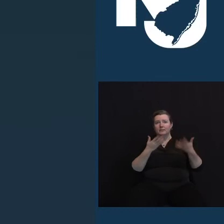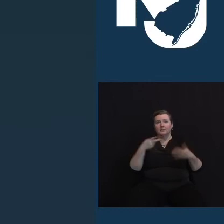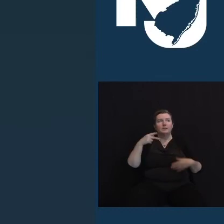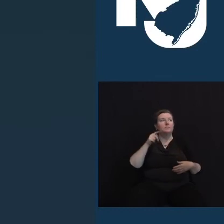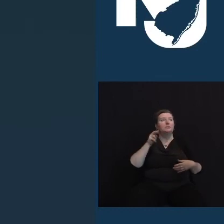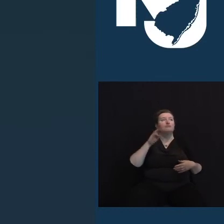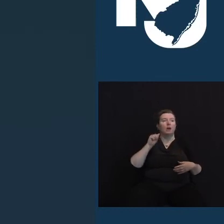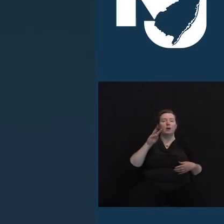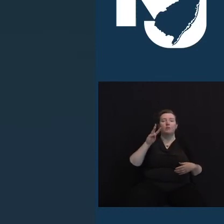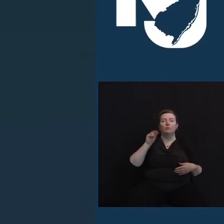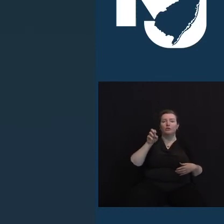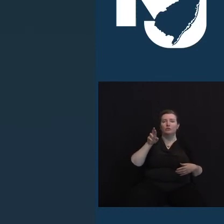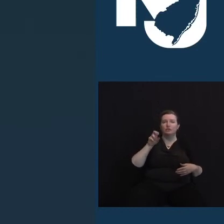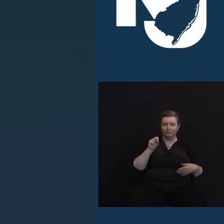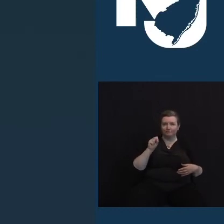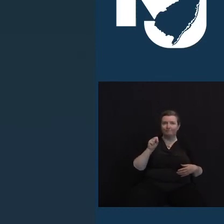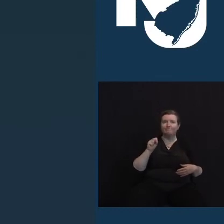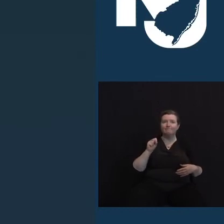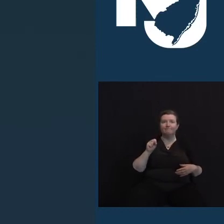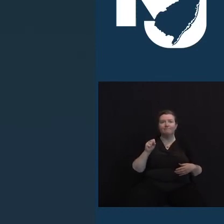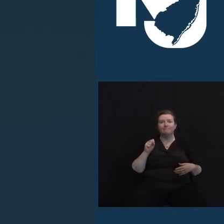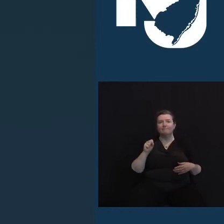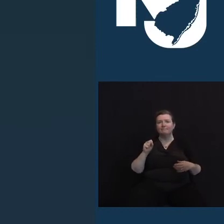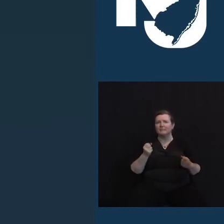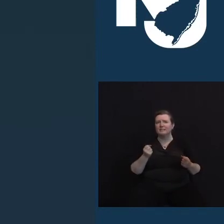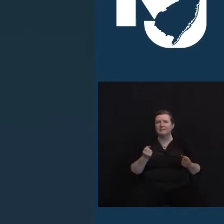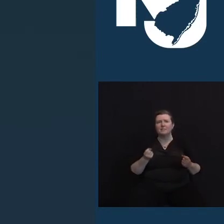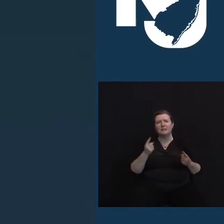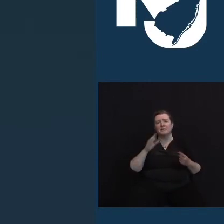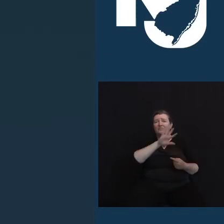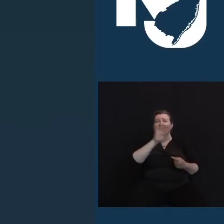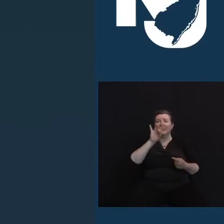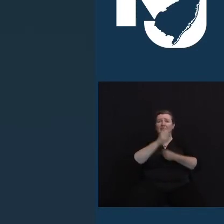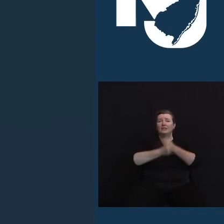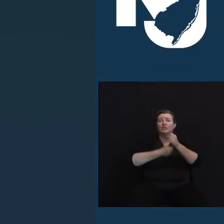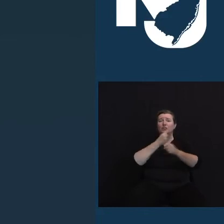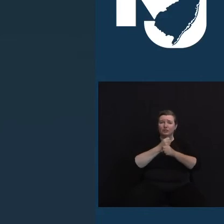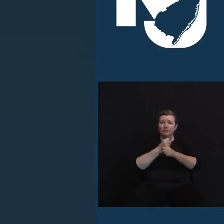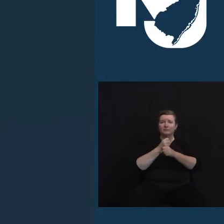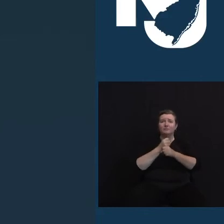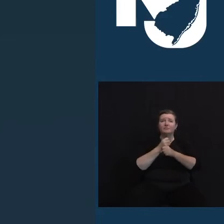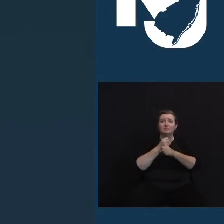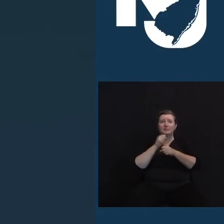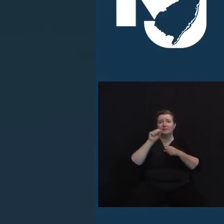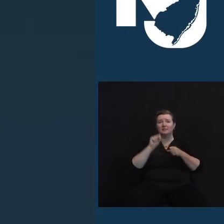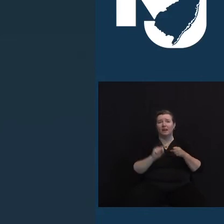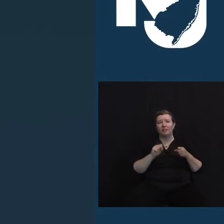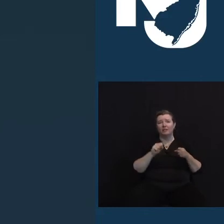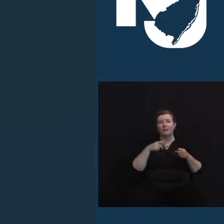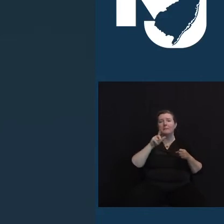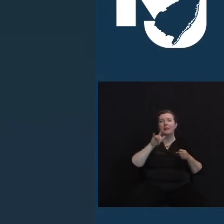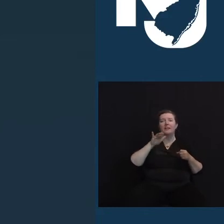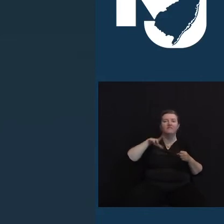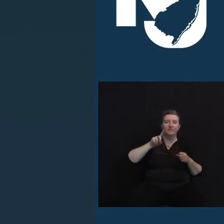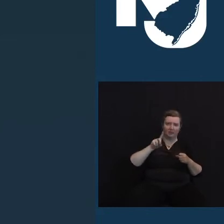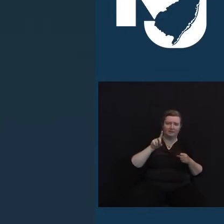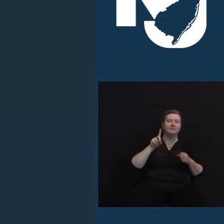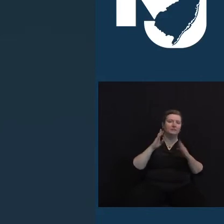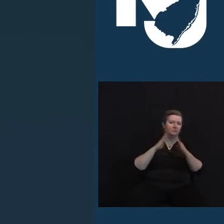Waters, who spent all of her 58 years as a resident of South Plainfield. I want to thank my friend, another dear friend,